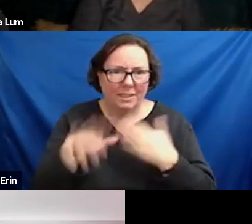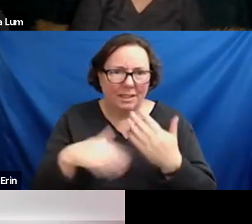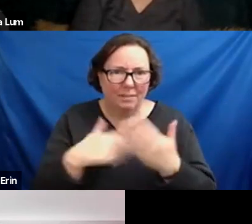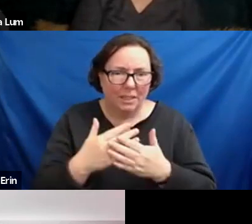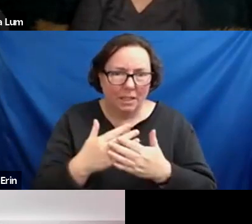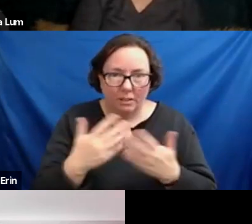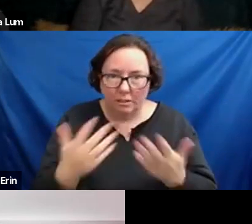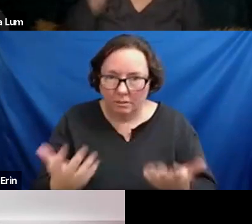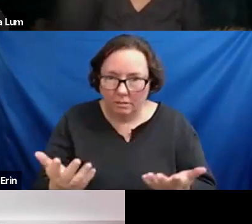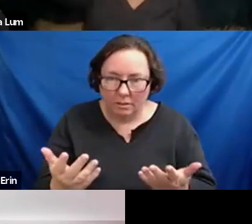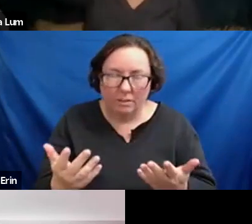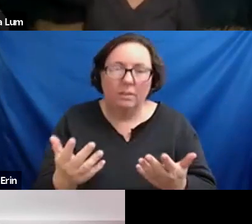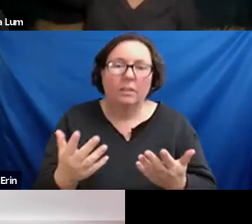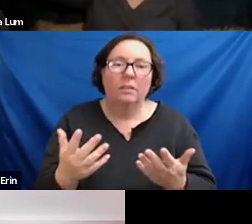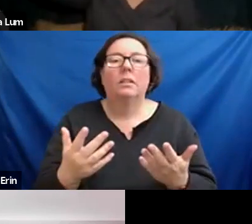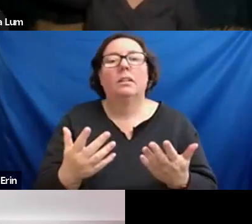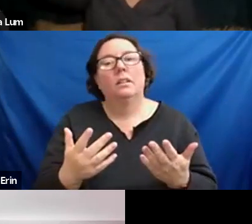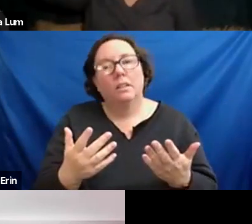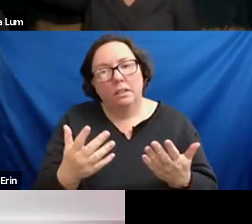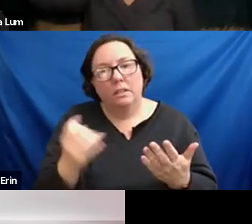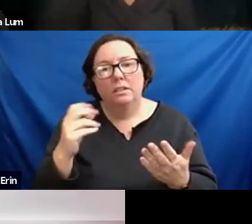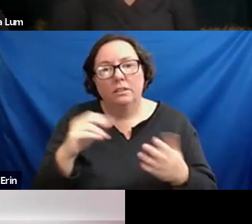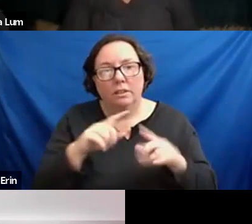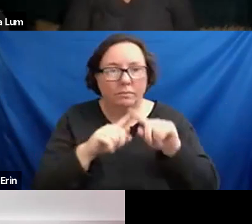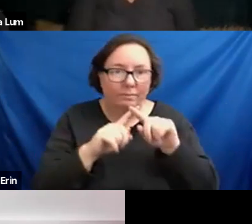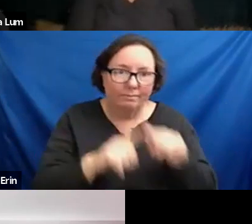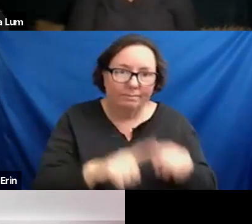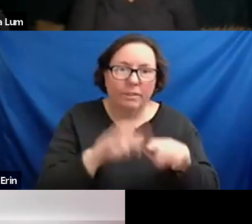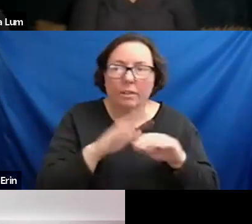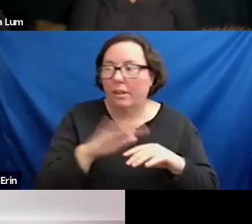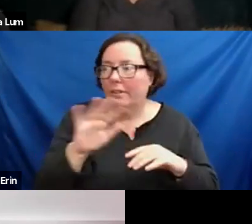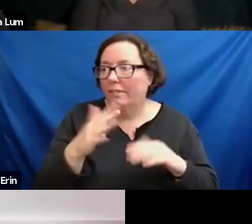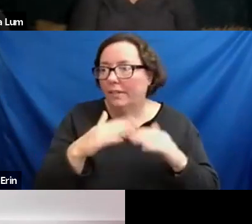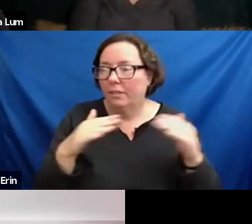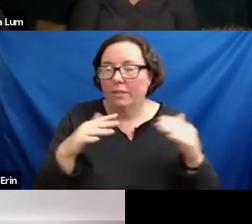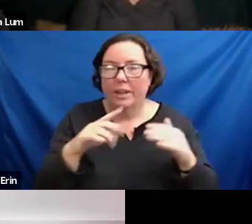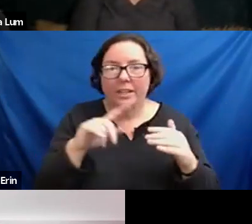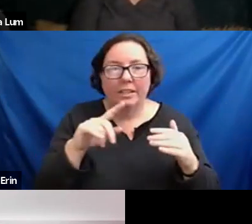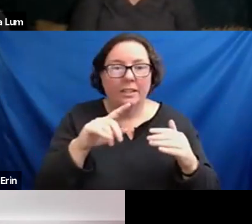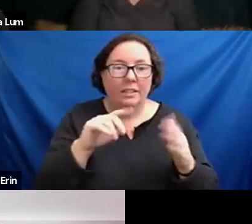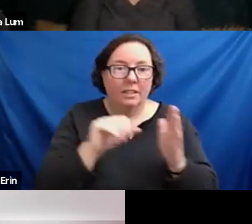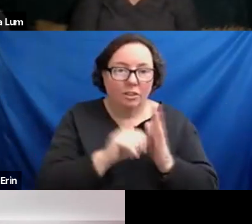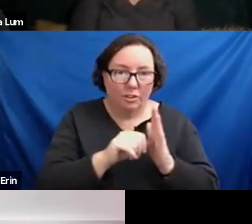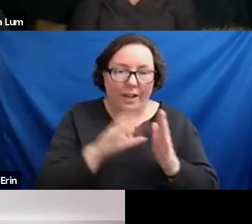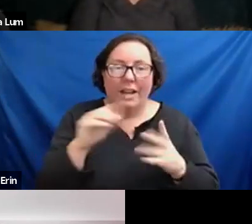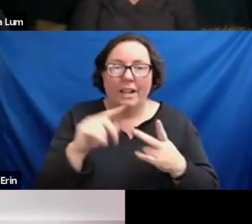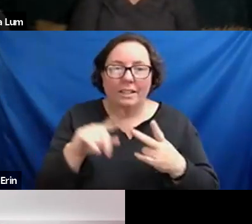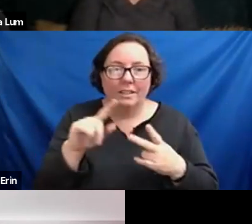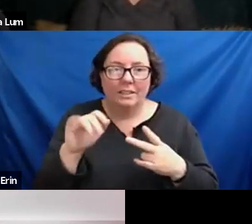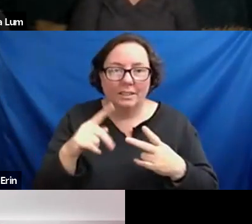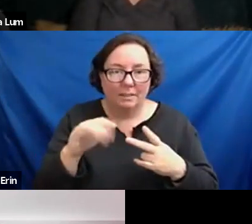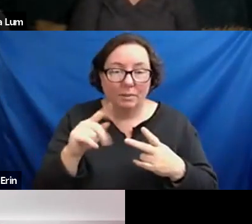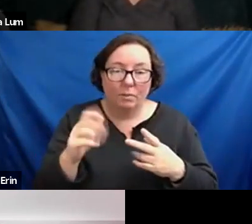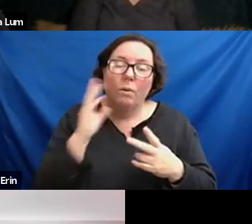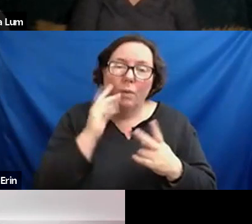place a heavy weighting on all their 4th and 5th grade marks and zip code. Although we knew our twins are on the top of